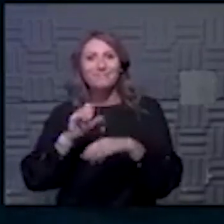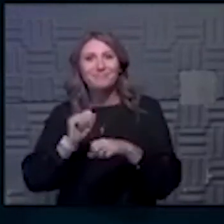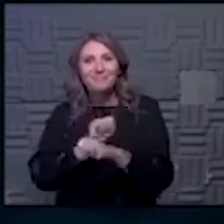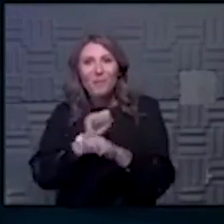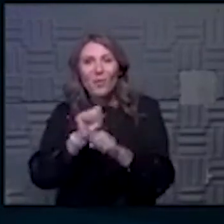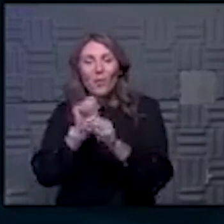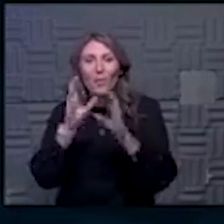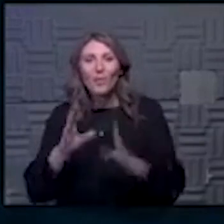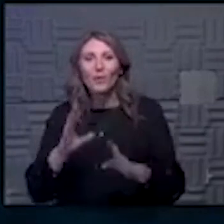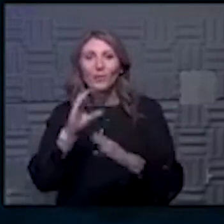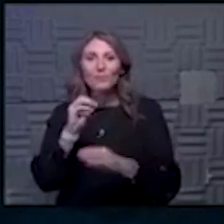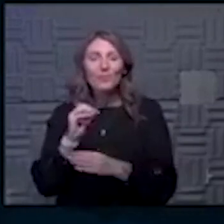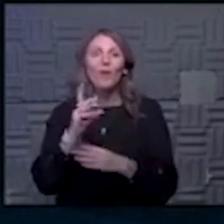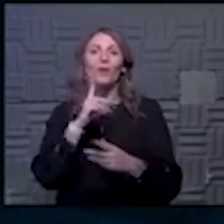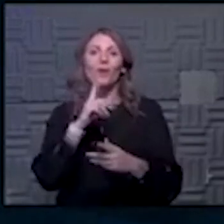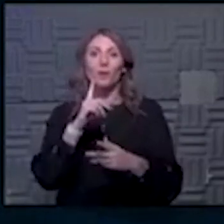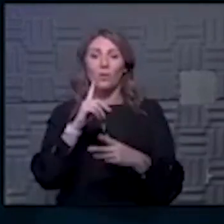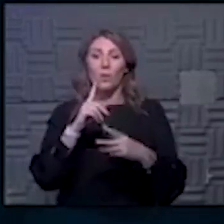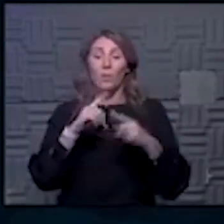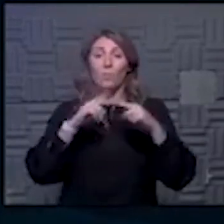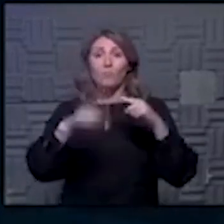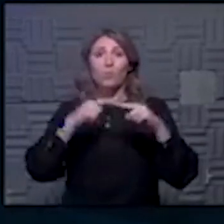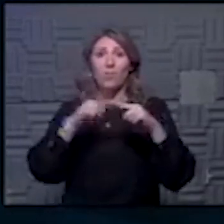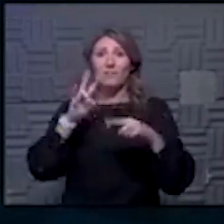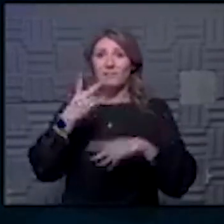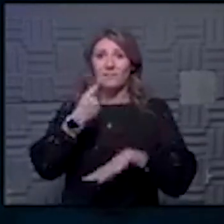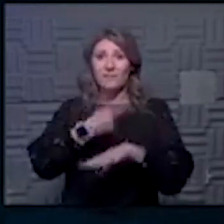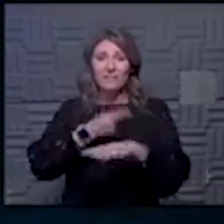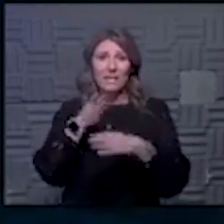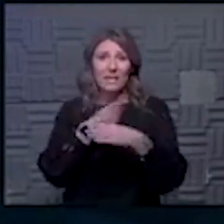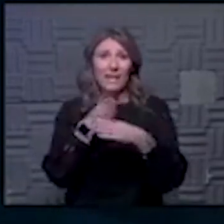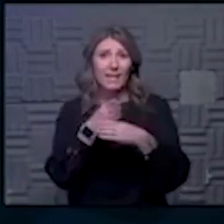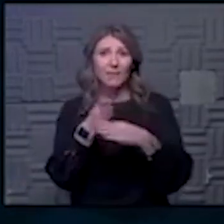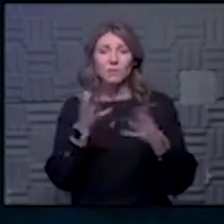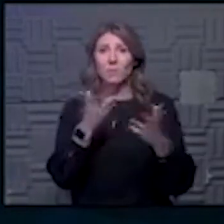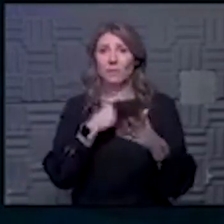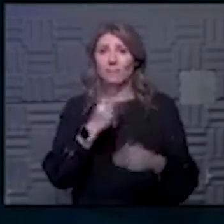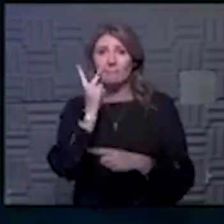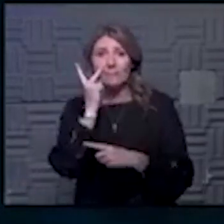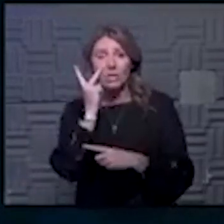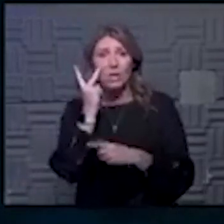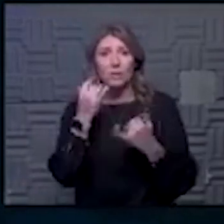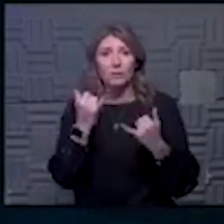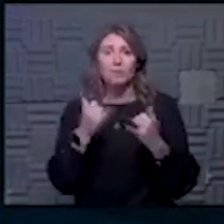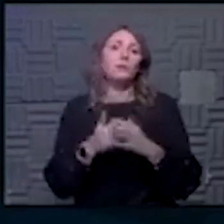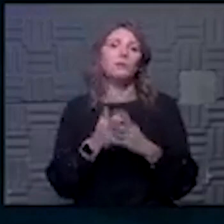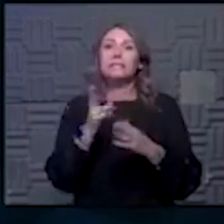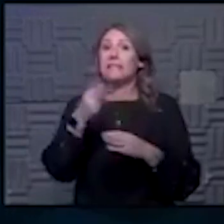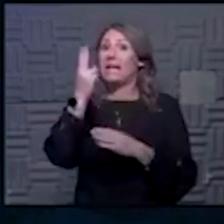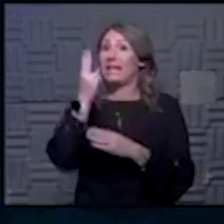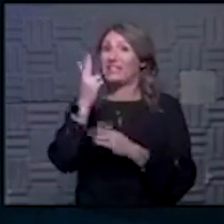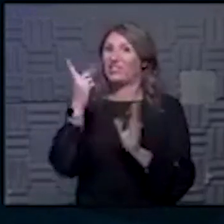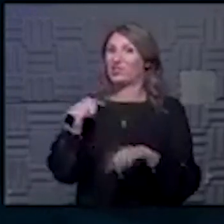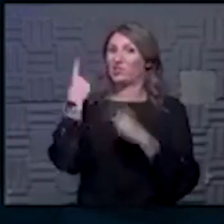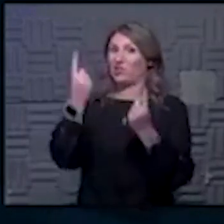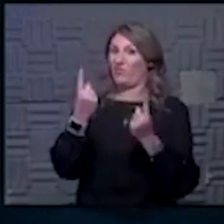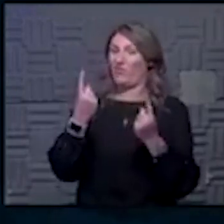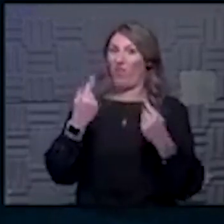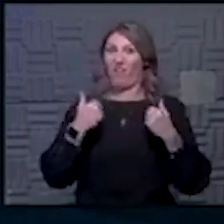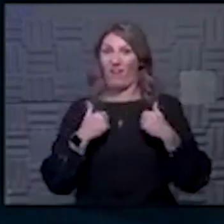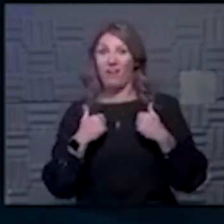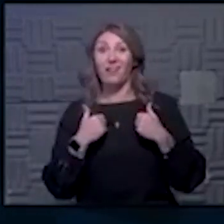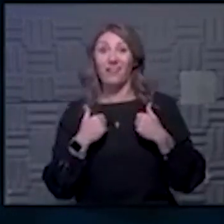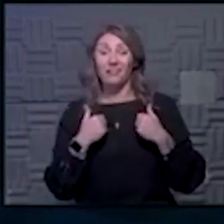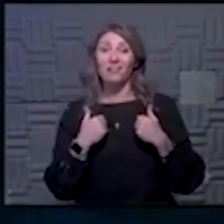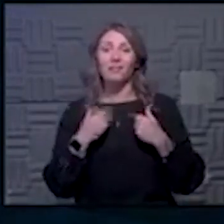the 7-day rolling average is actually what I saw today is the highest that we've had.